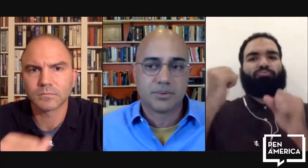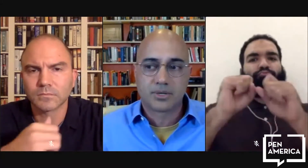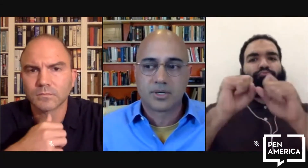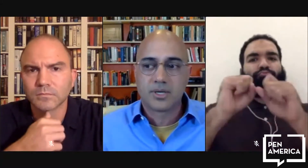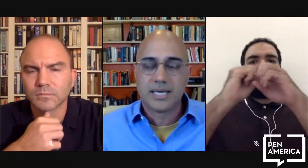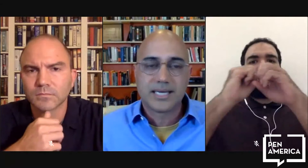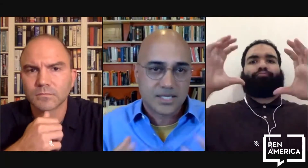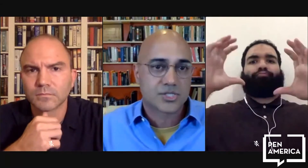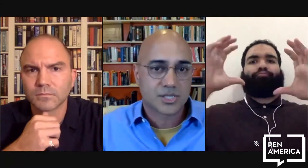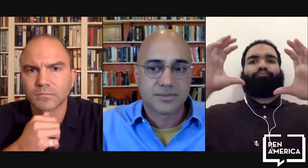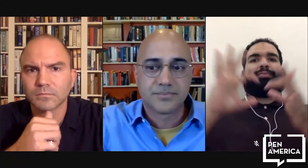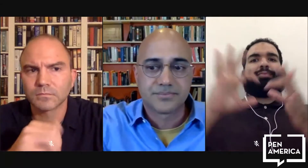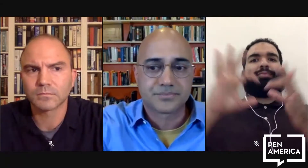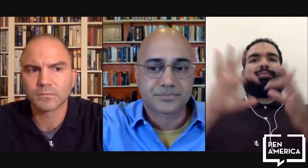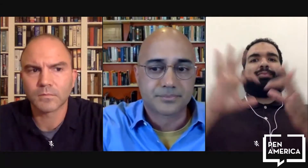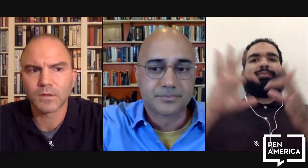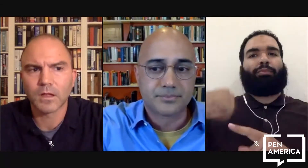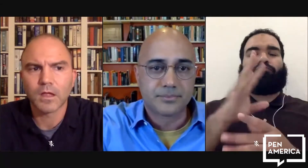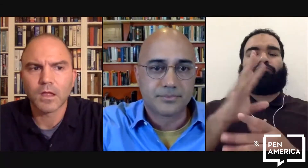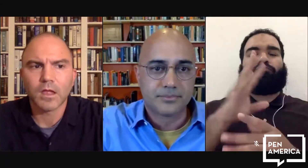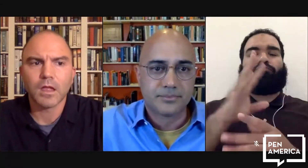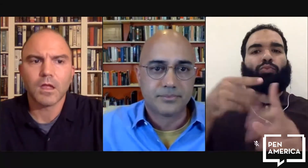that the book engages